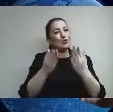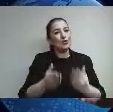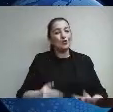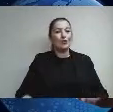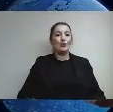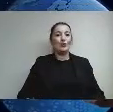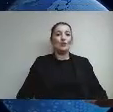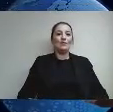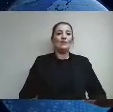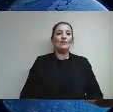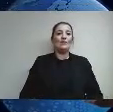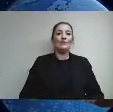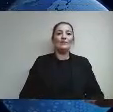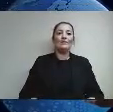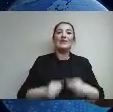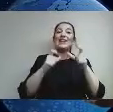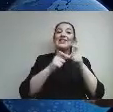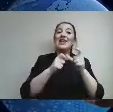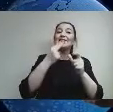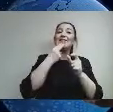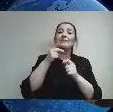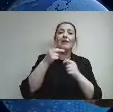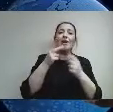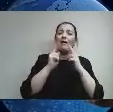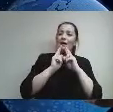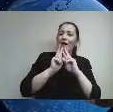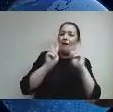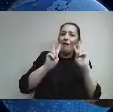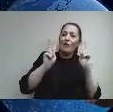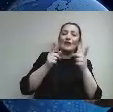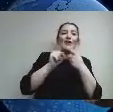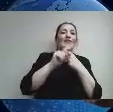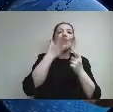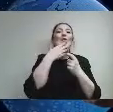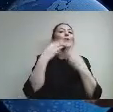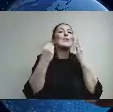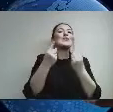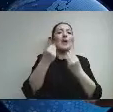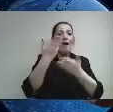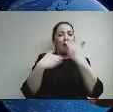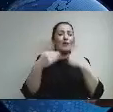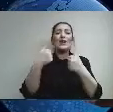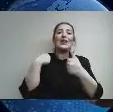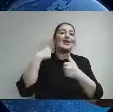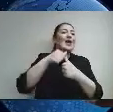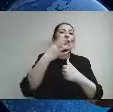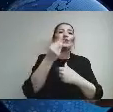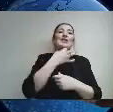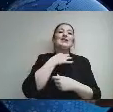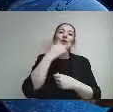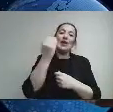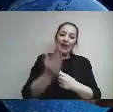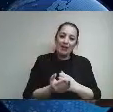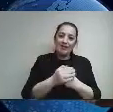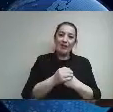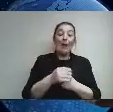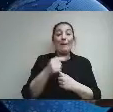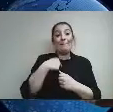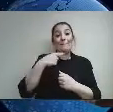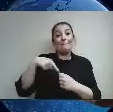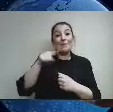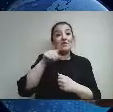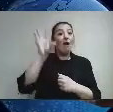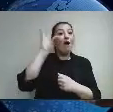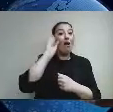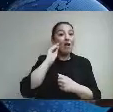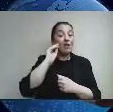the beautiful storytelling that you have. From what you say, I understand that a unicorn